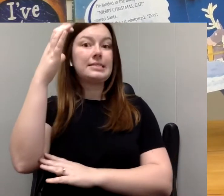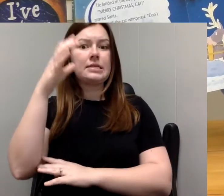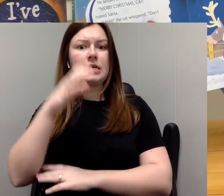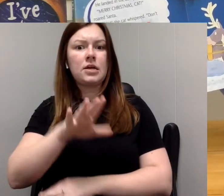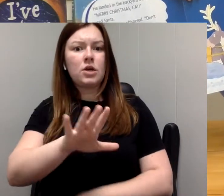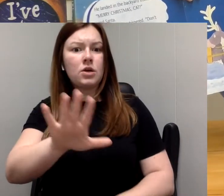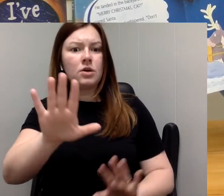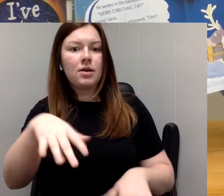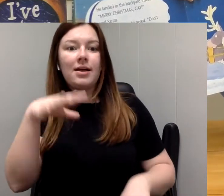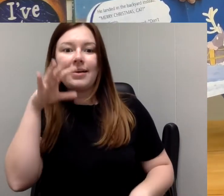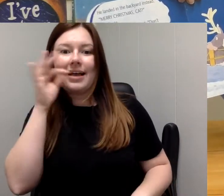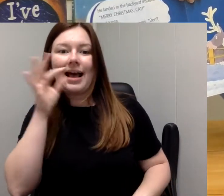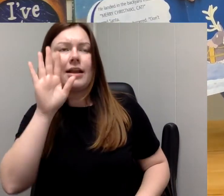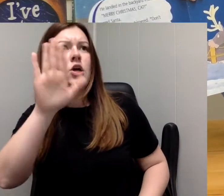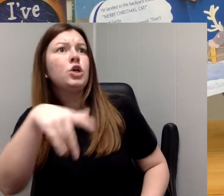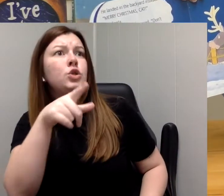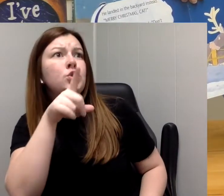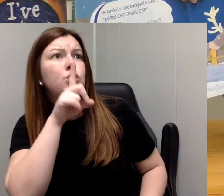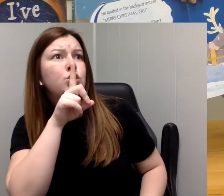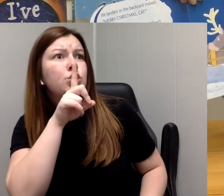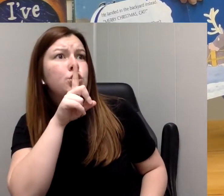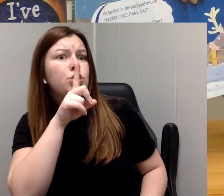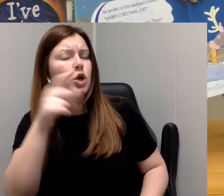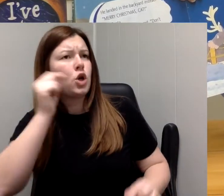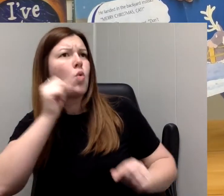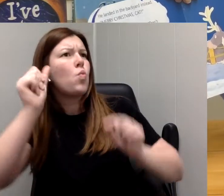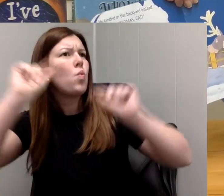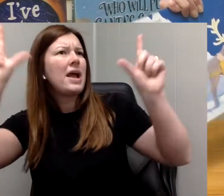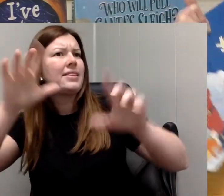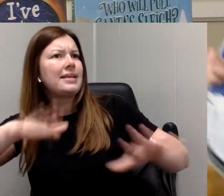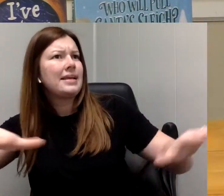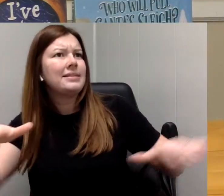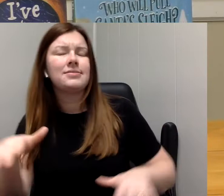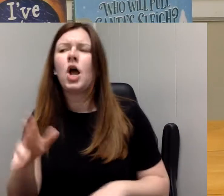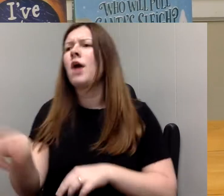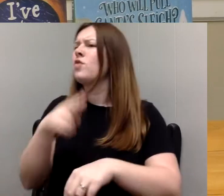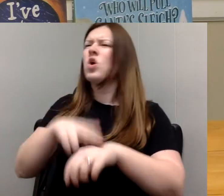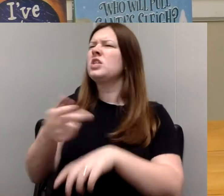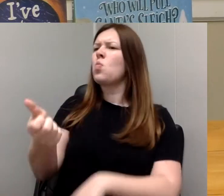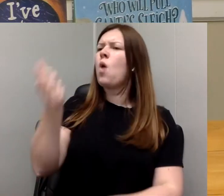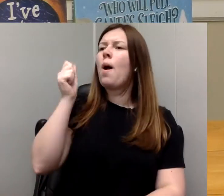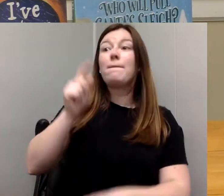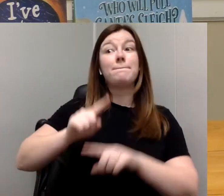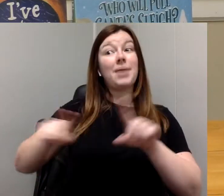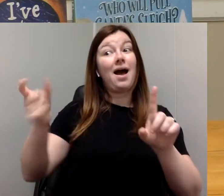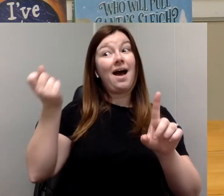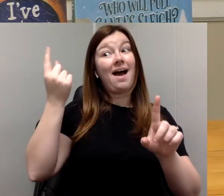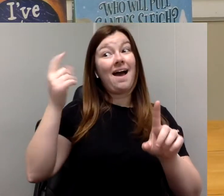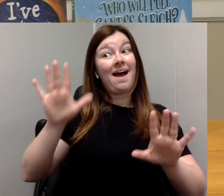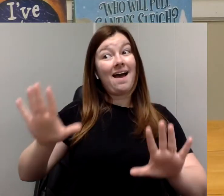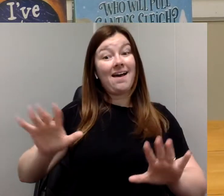cat. Don't wake the children. Of course I won't, said Santa, but...